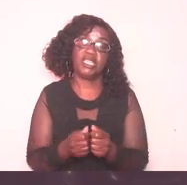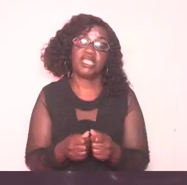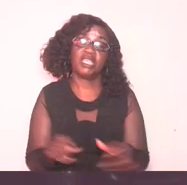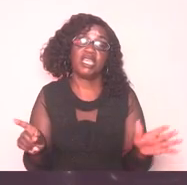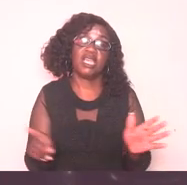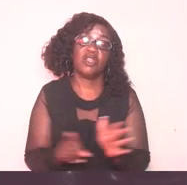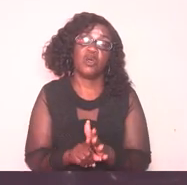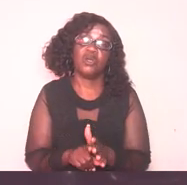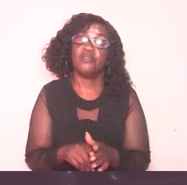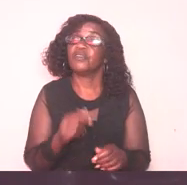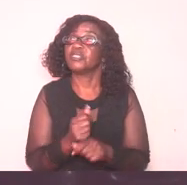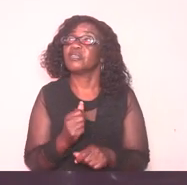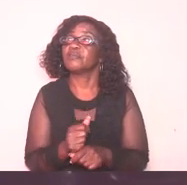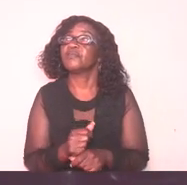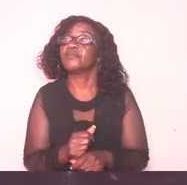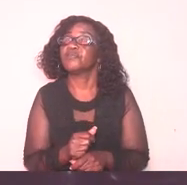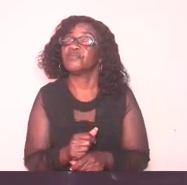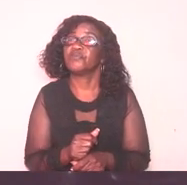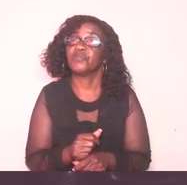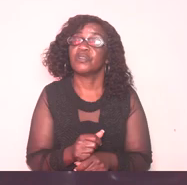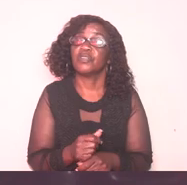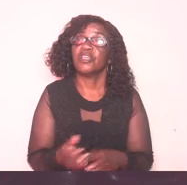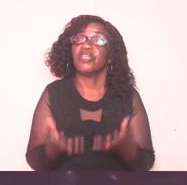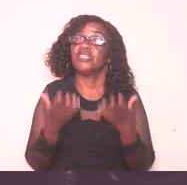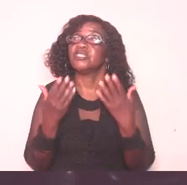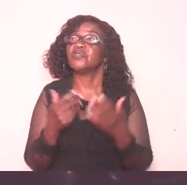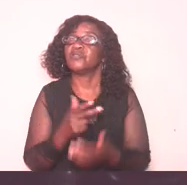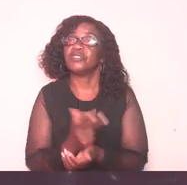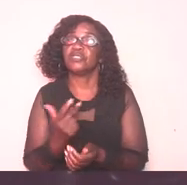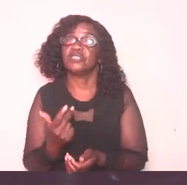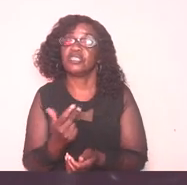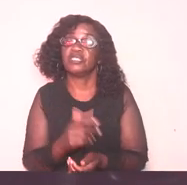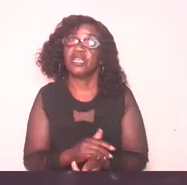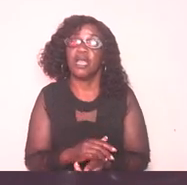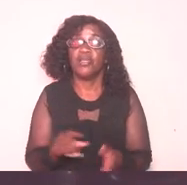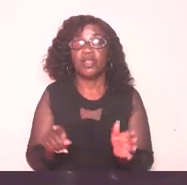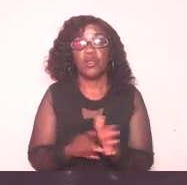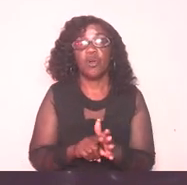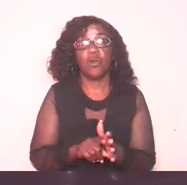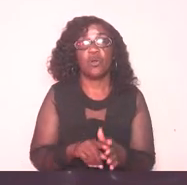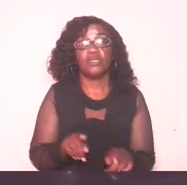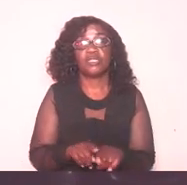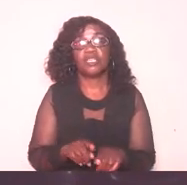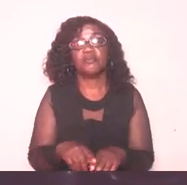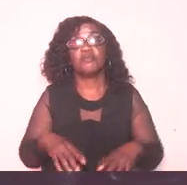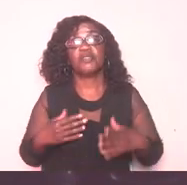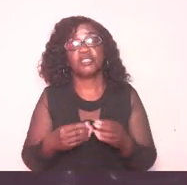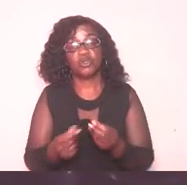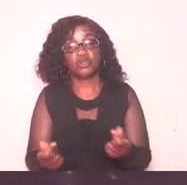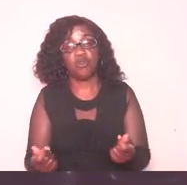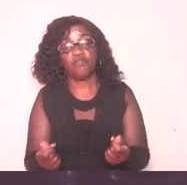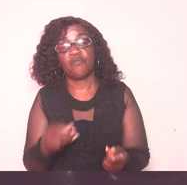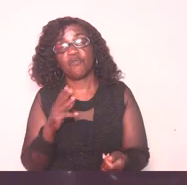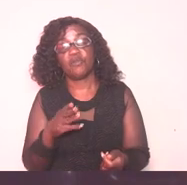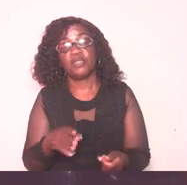held accountable, like putting the law to, like raising the age of consent to 18. Now, the law must draw on solving problems. What you are saying